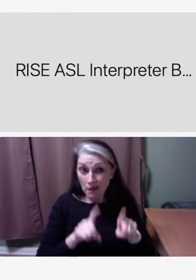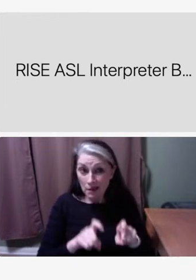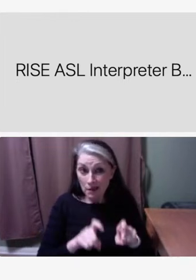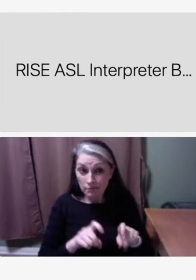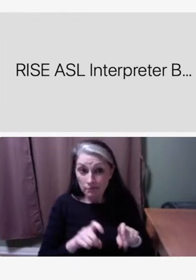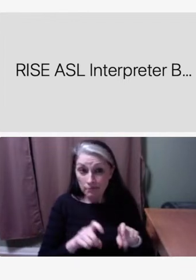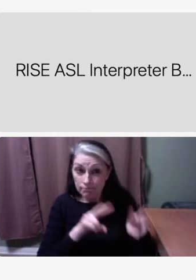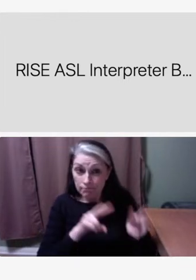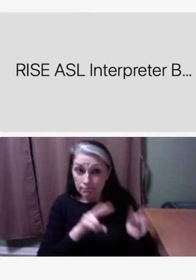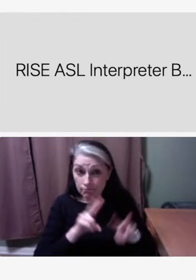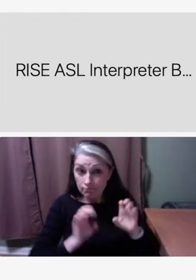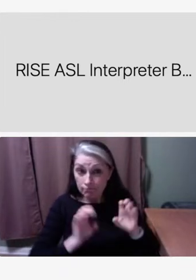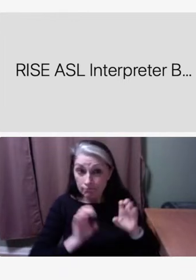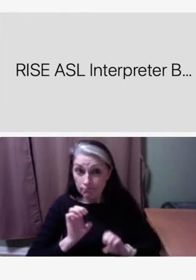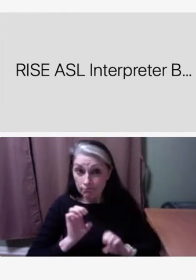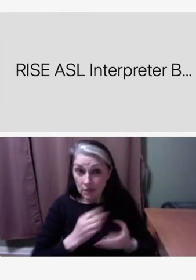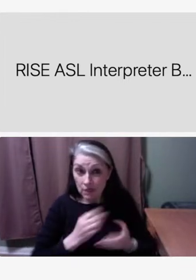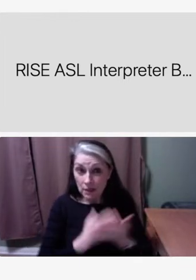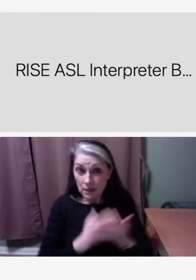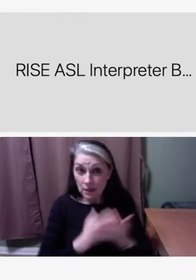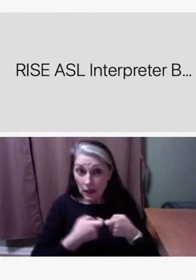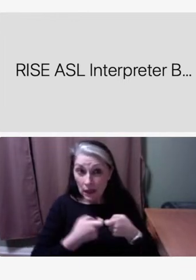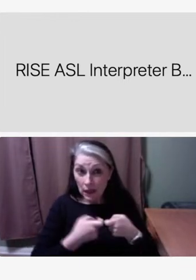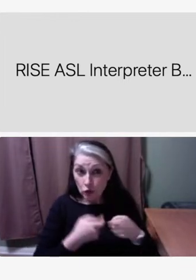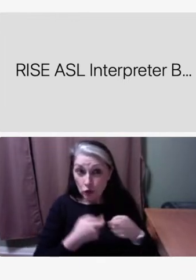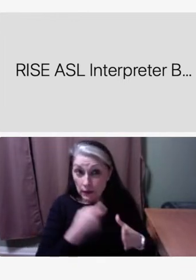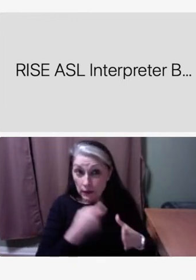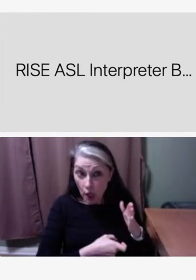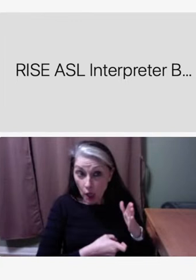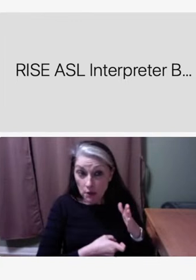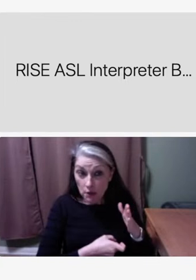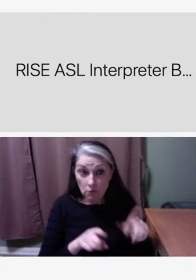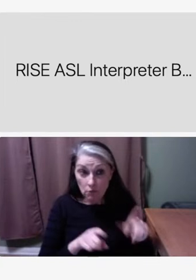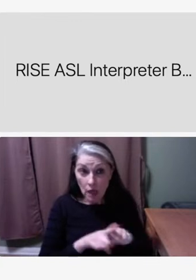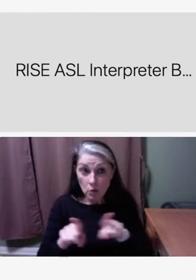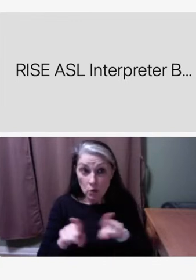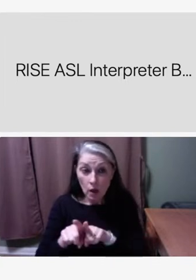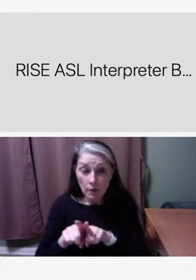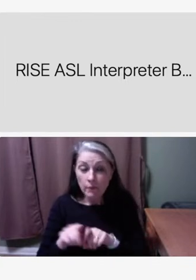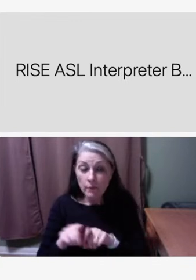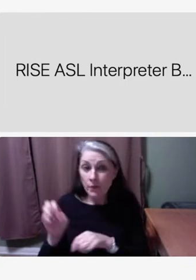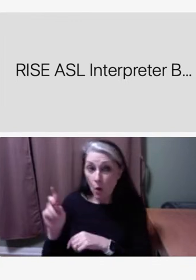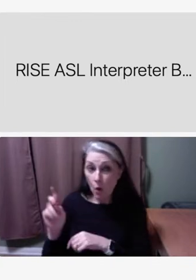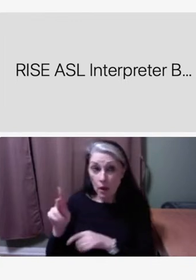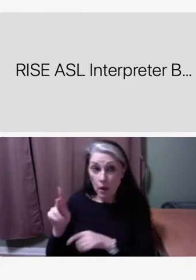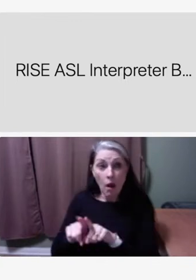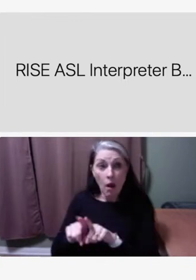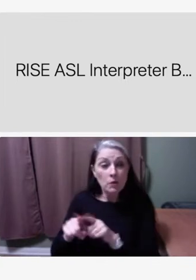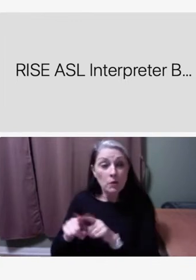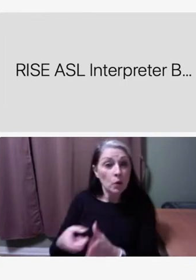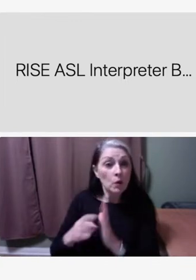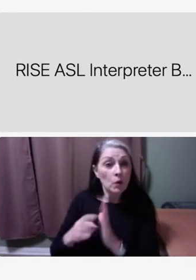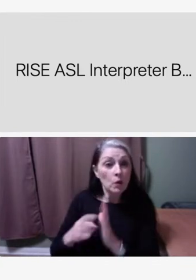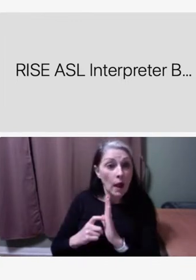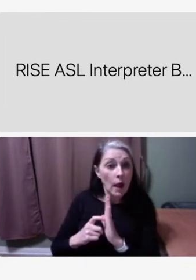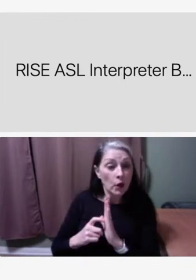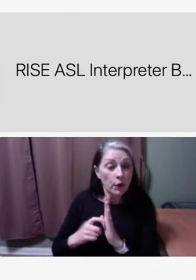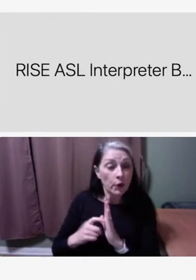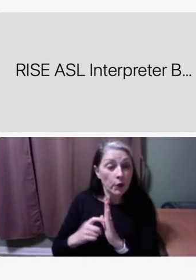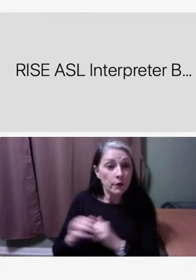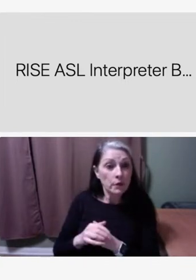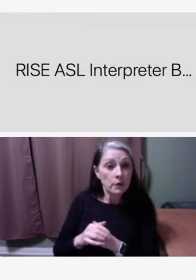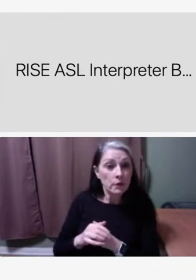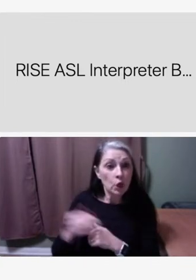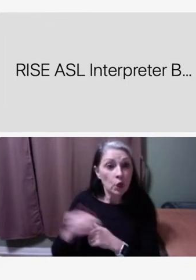electricity costs as well. That's a possibility. Well, we also require those youth sports to